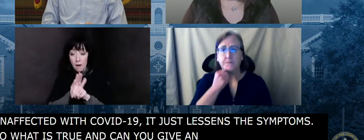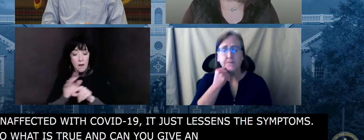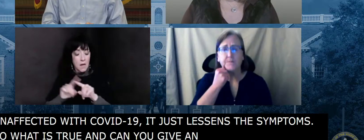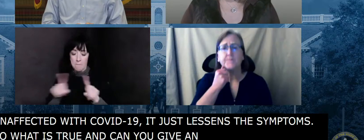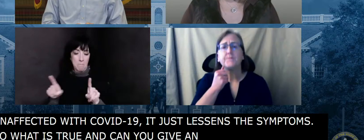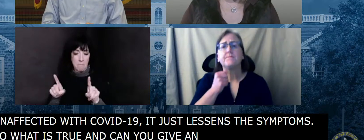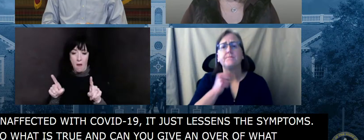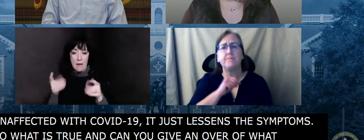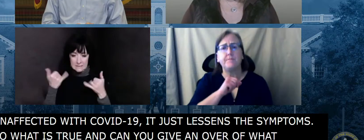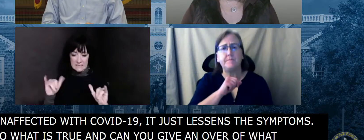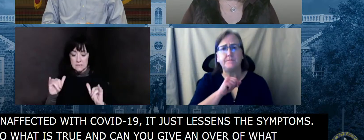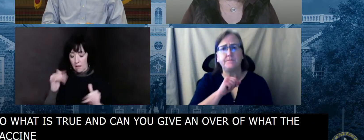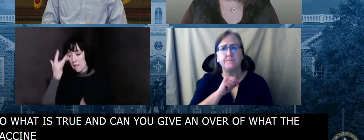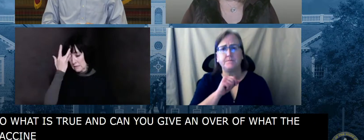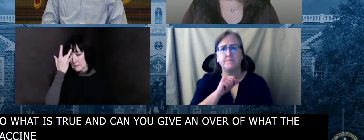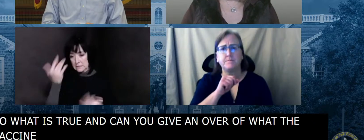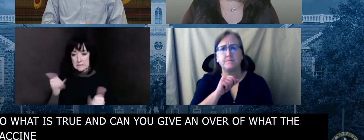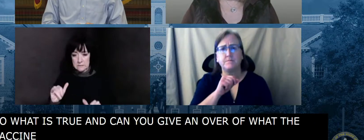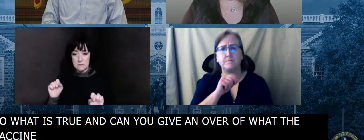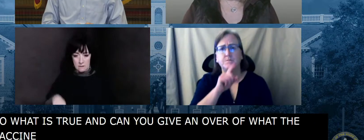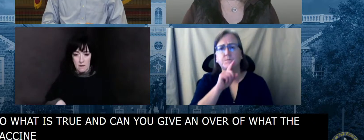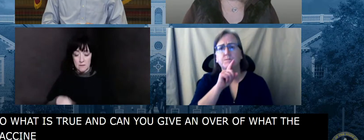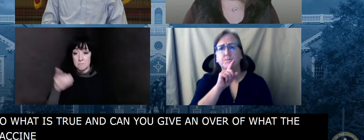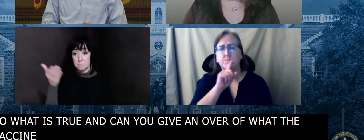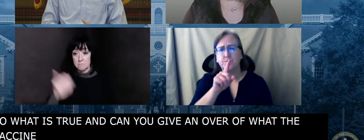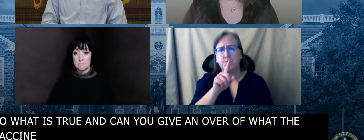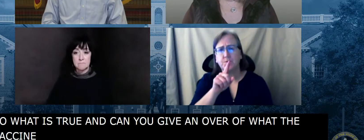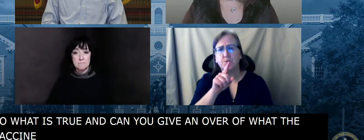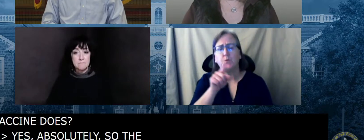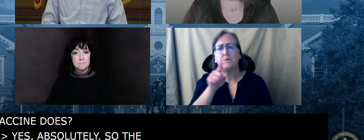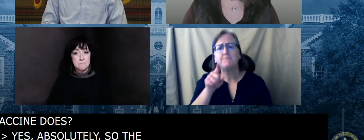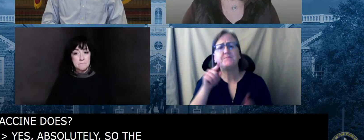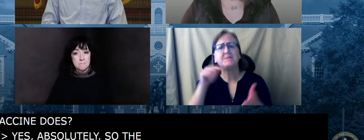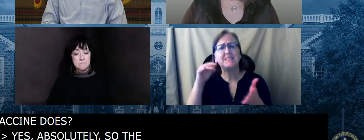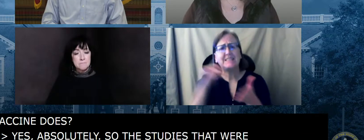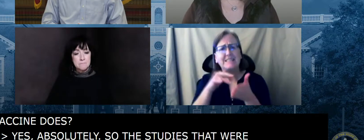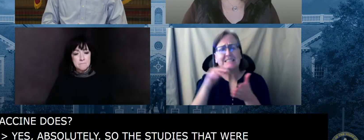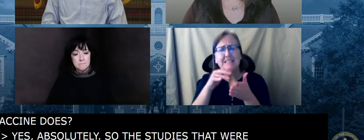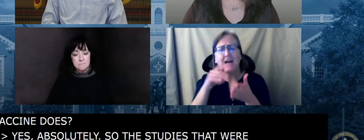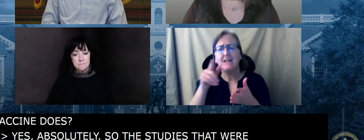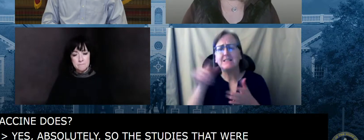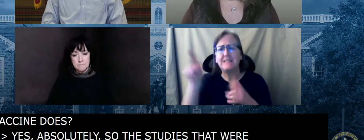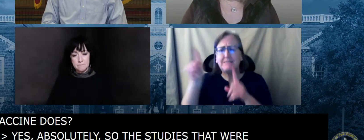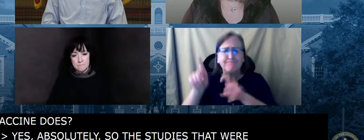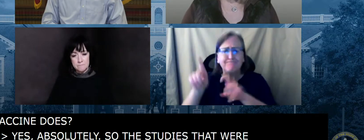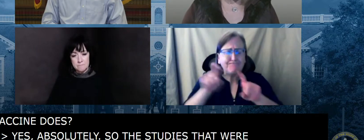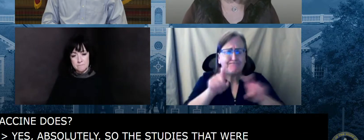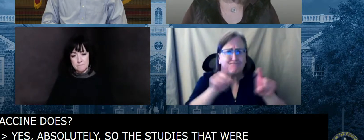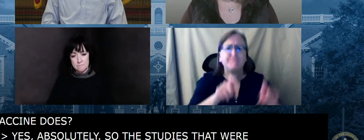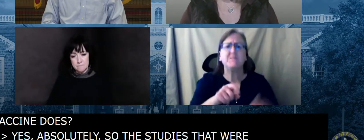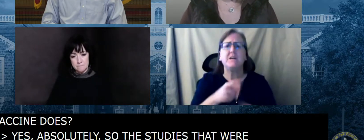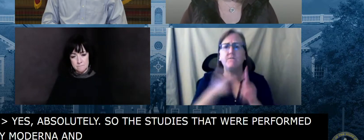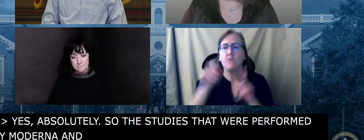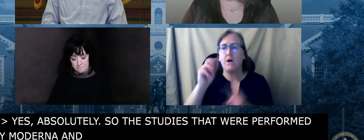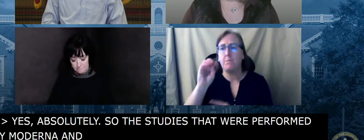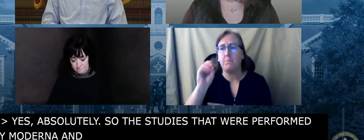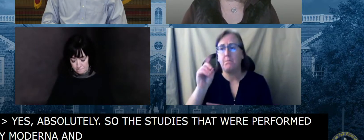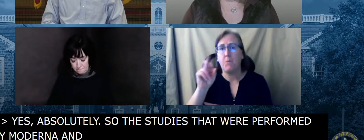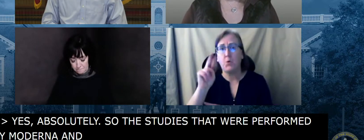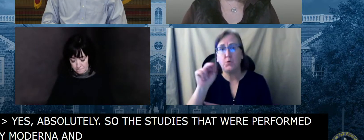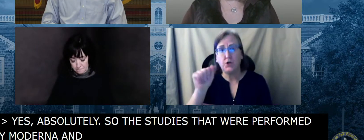the studies that were performed for both Moderna and Pfizer showed that the vaccine very